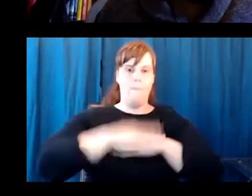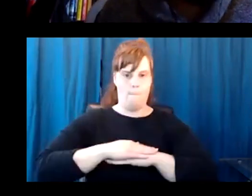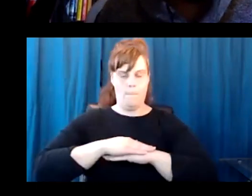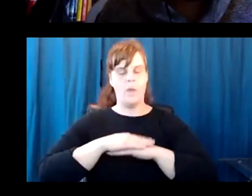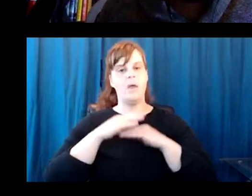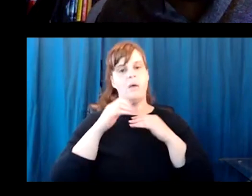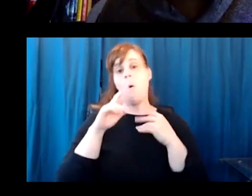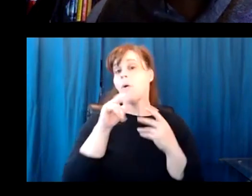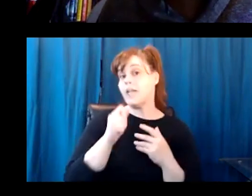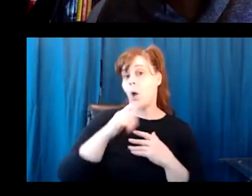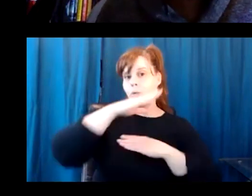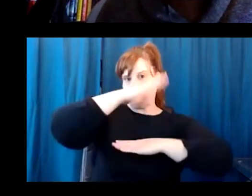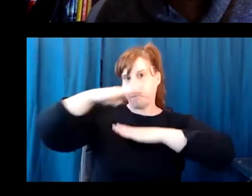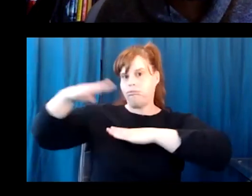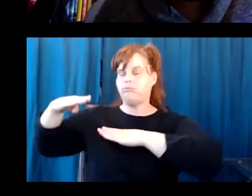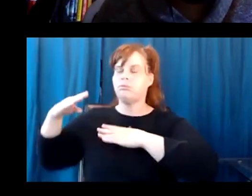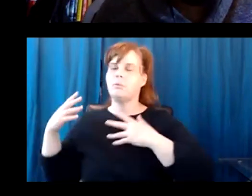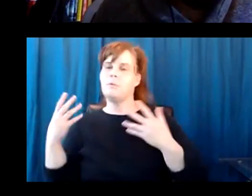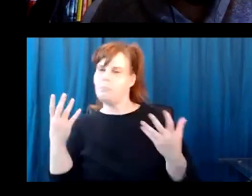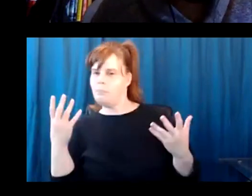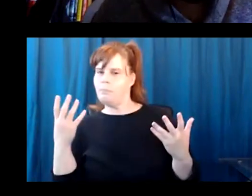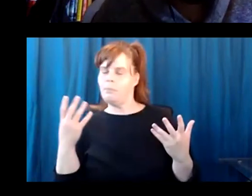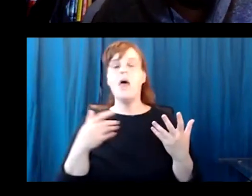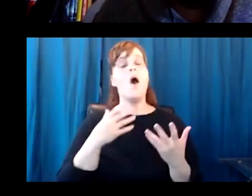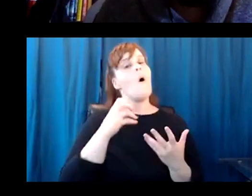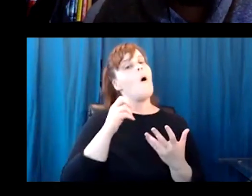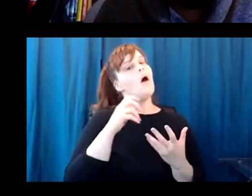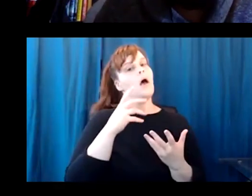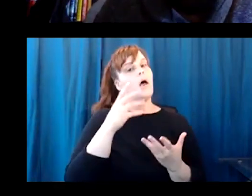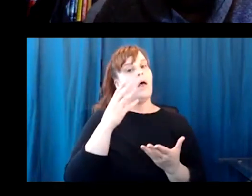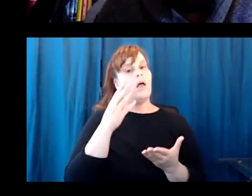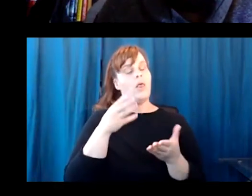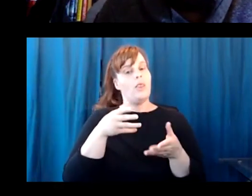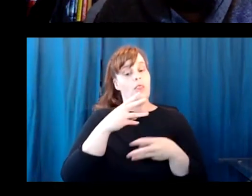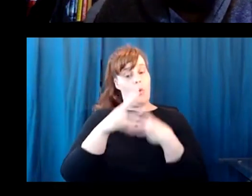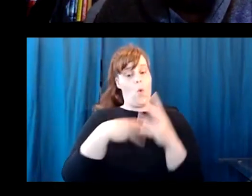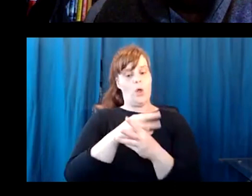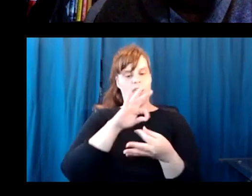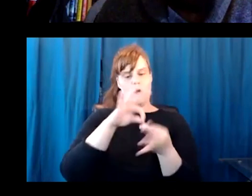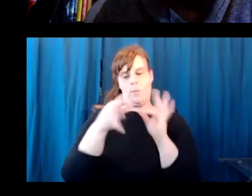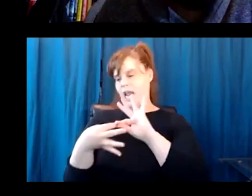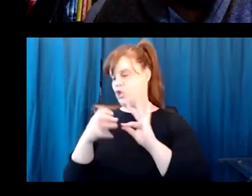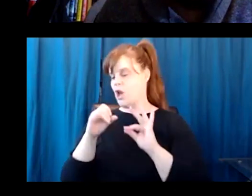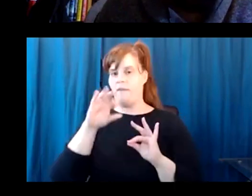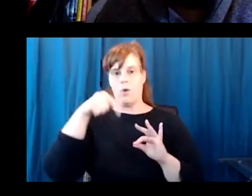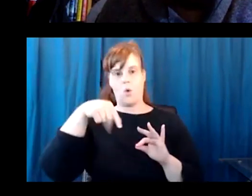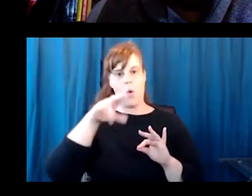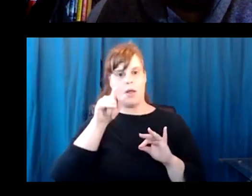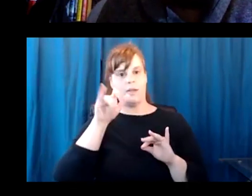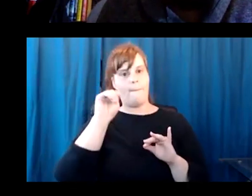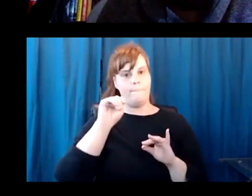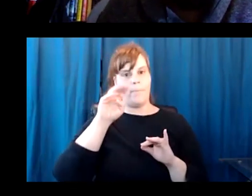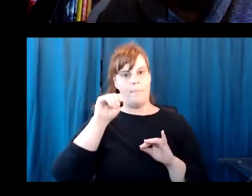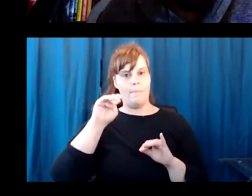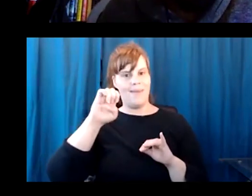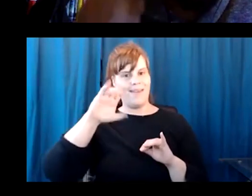But there might be a way out. The many worlds interpretation of quantum mechanics. Here, there is no wavelength